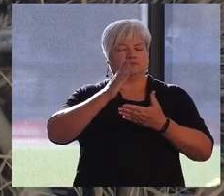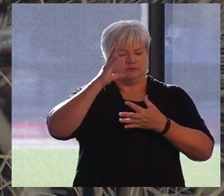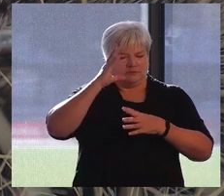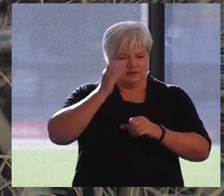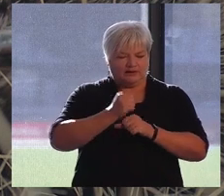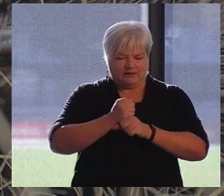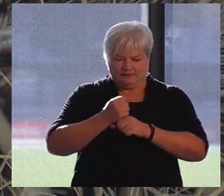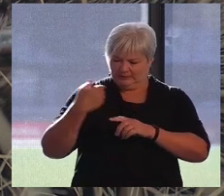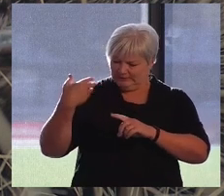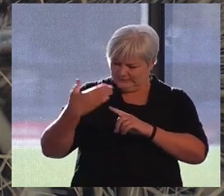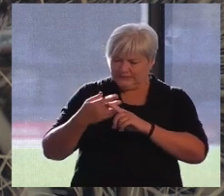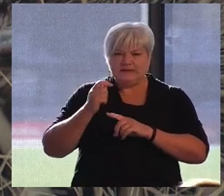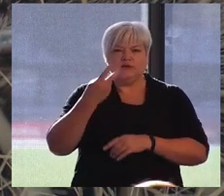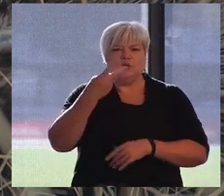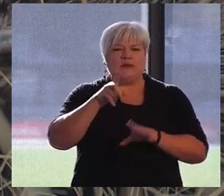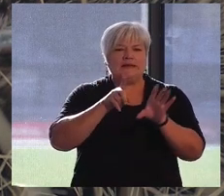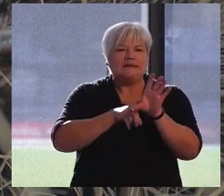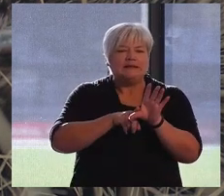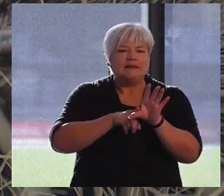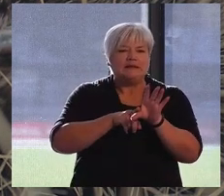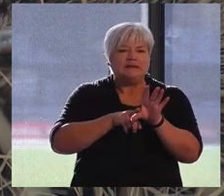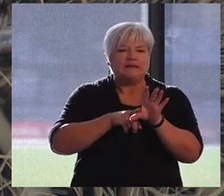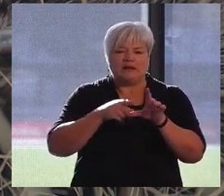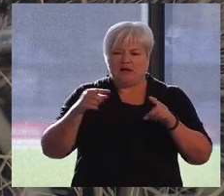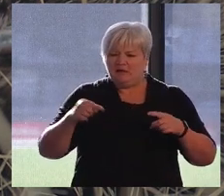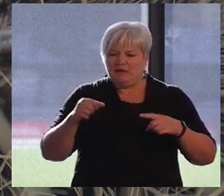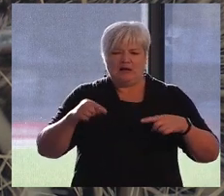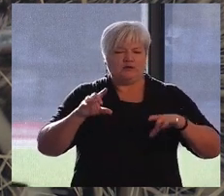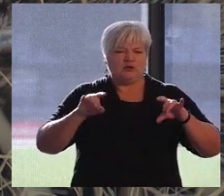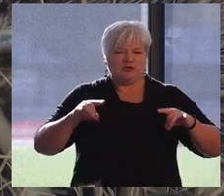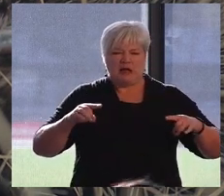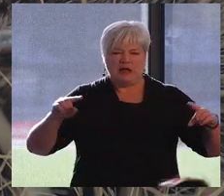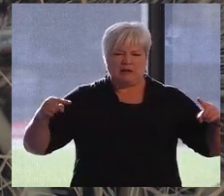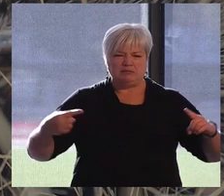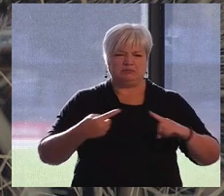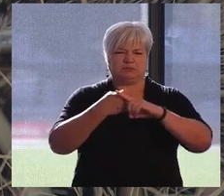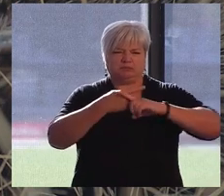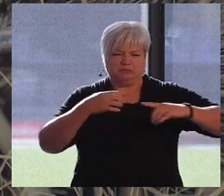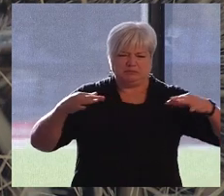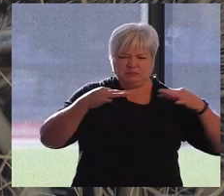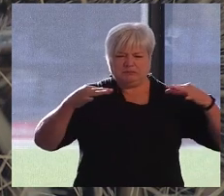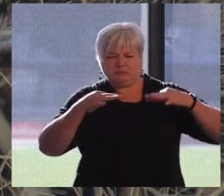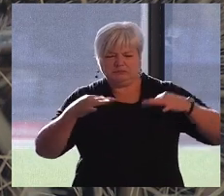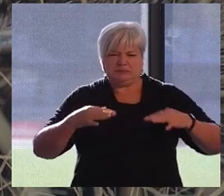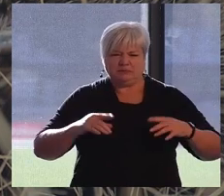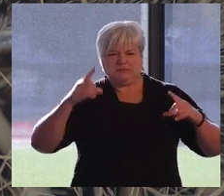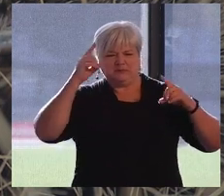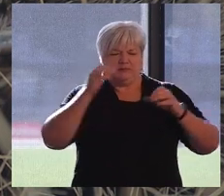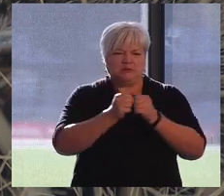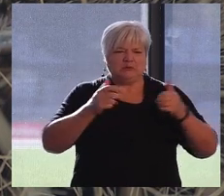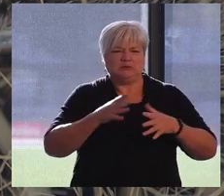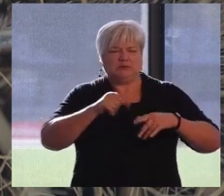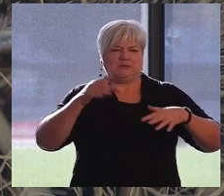it's been almost 2 decades of divisive, bitter climate wars in Australia, we have to break that division and foster